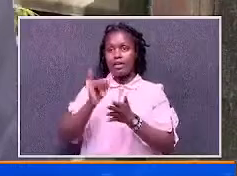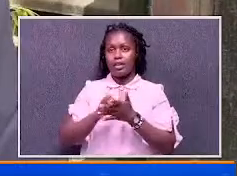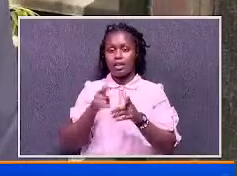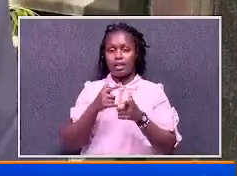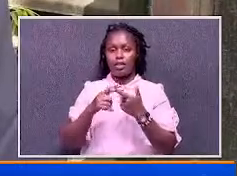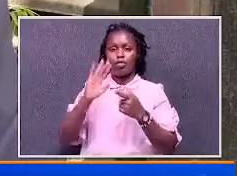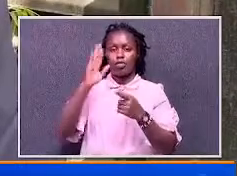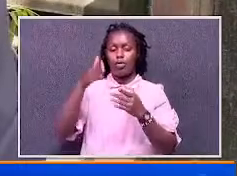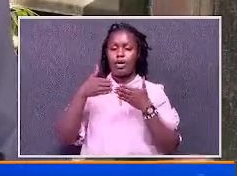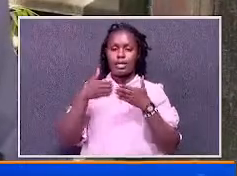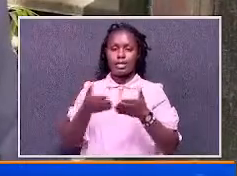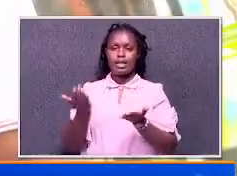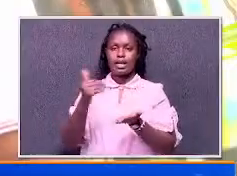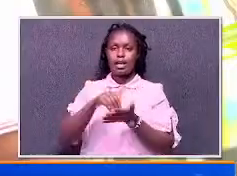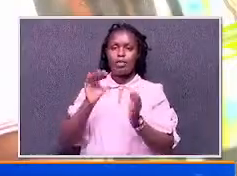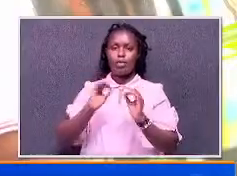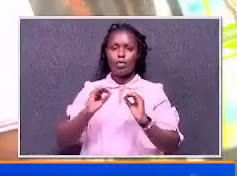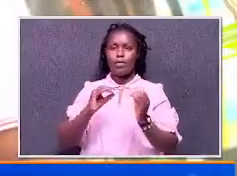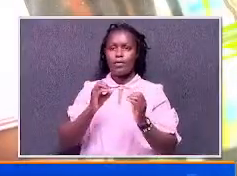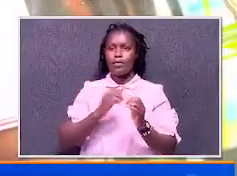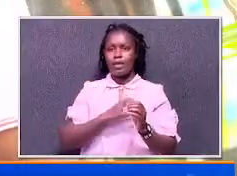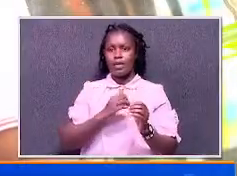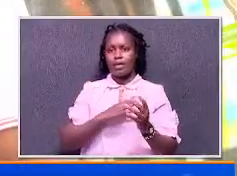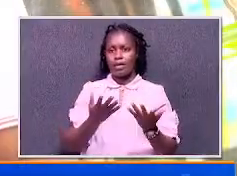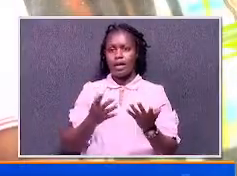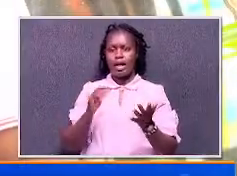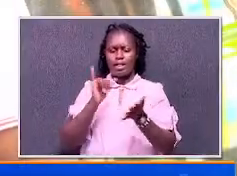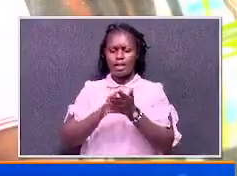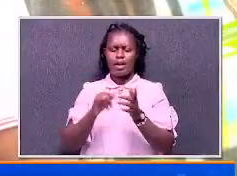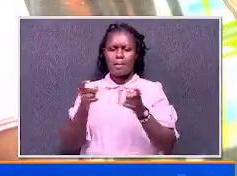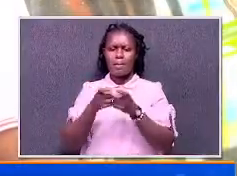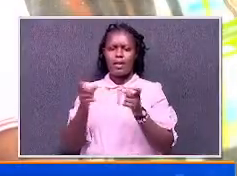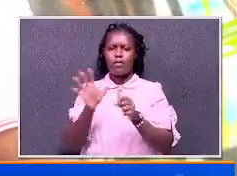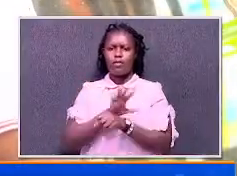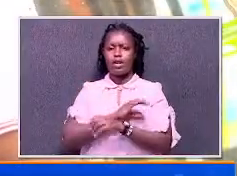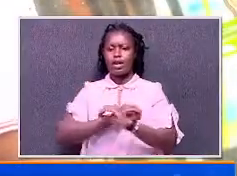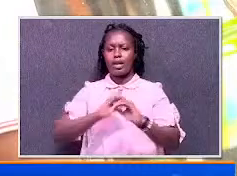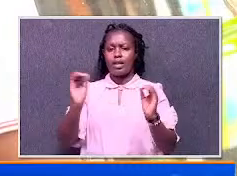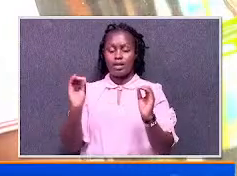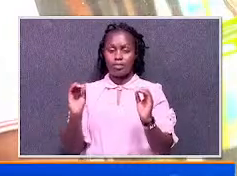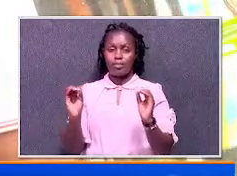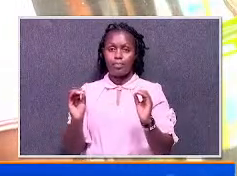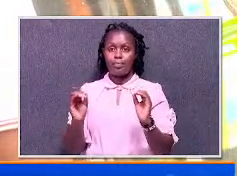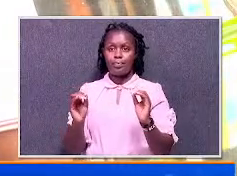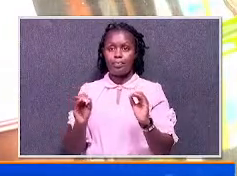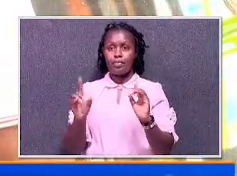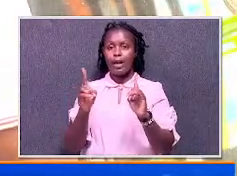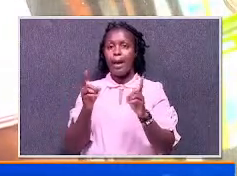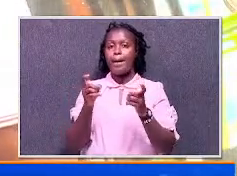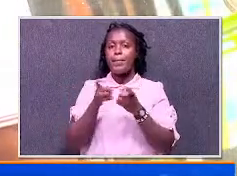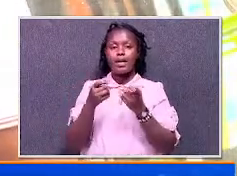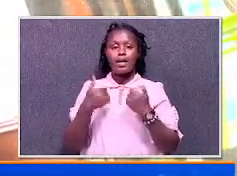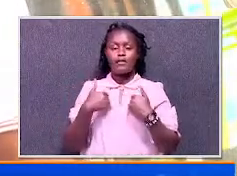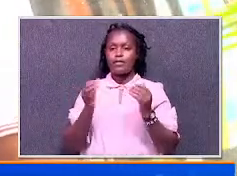perform again, right? And those are the fears. 10 being the most painful, I'd give it 2. There's no